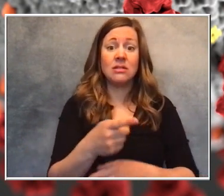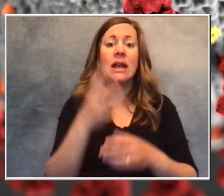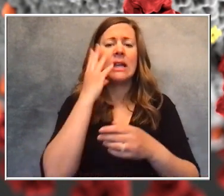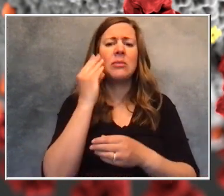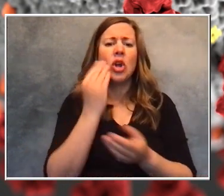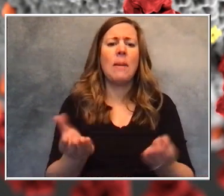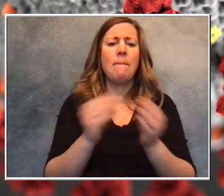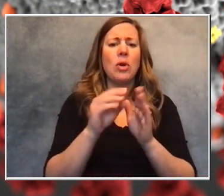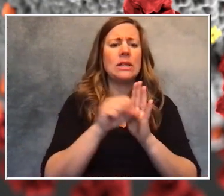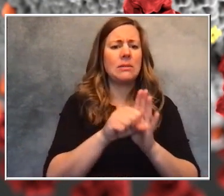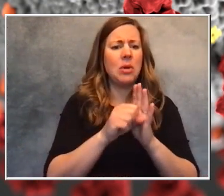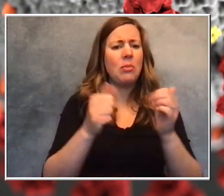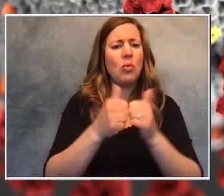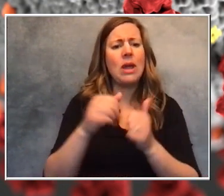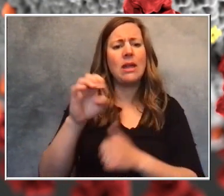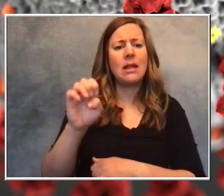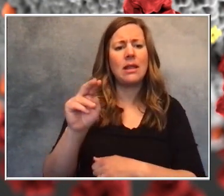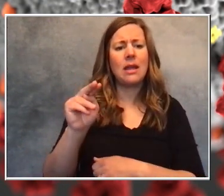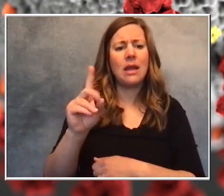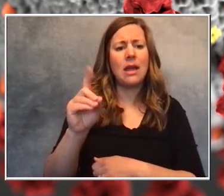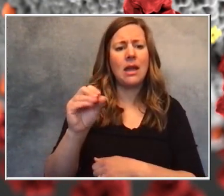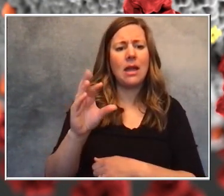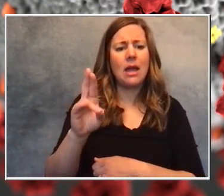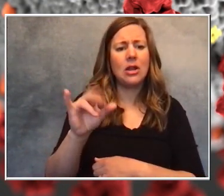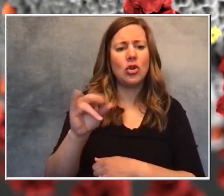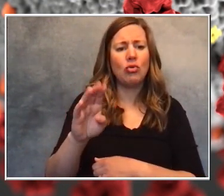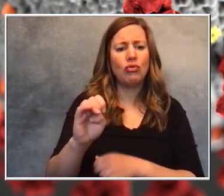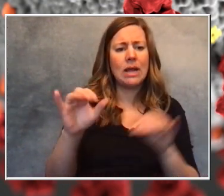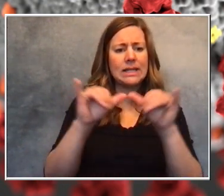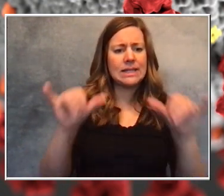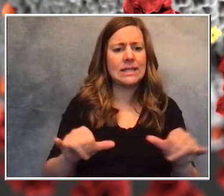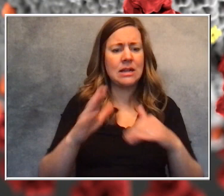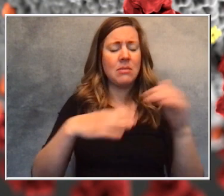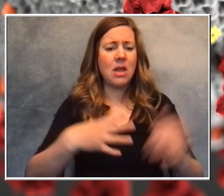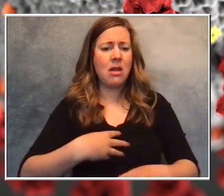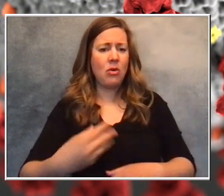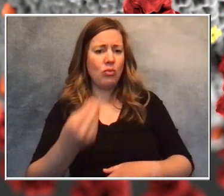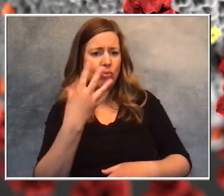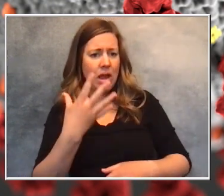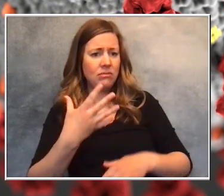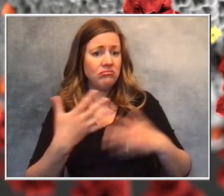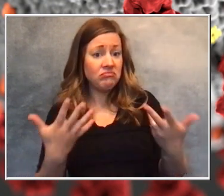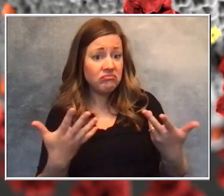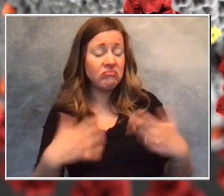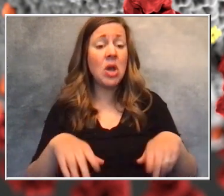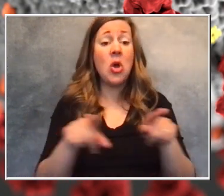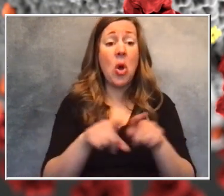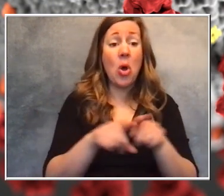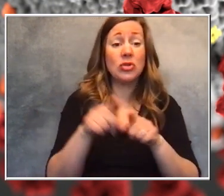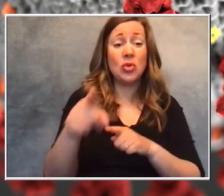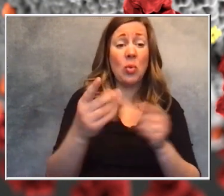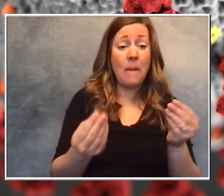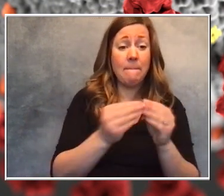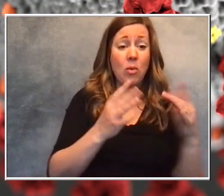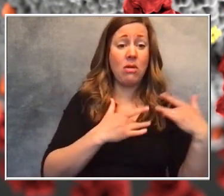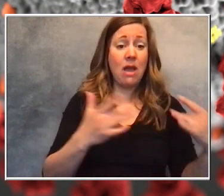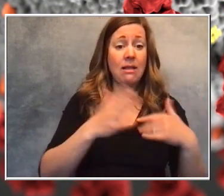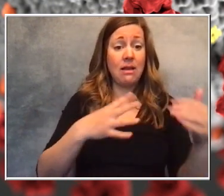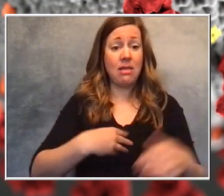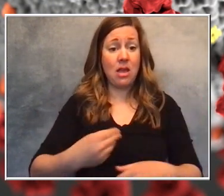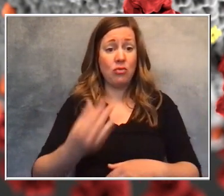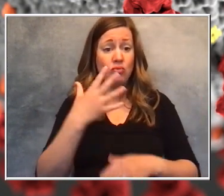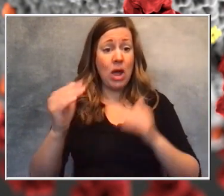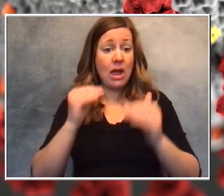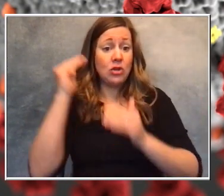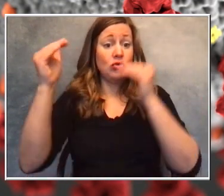endocrine system compared to white adults. Additionally, Black and Hispanic adults were more likely than white adults to experience any condition associated with